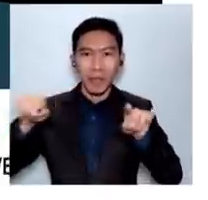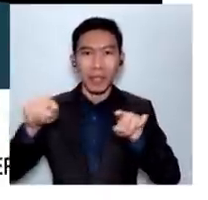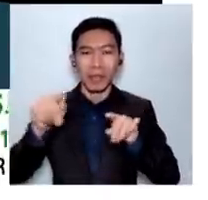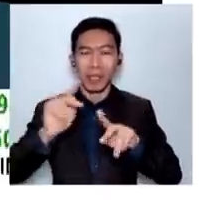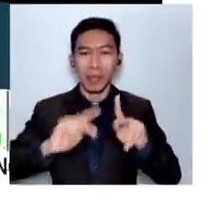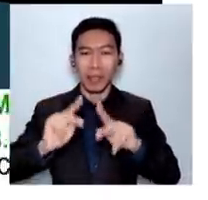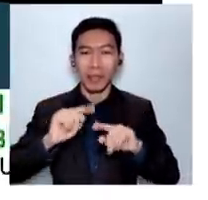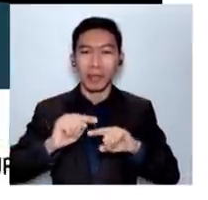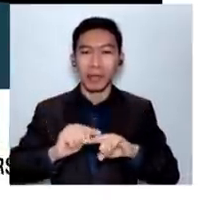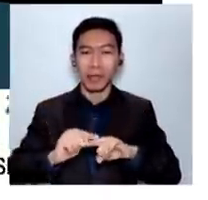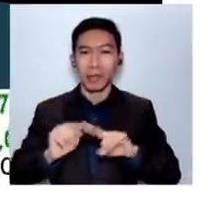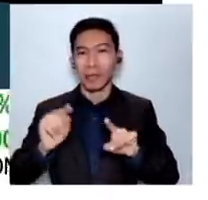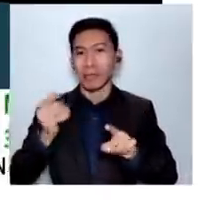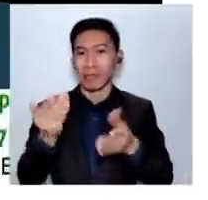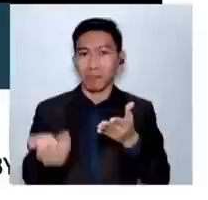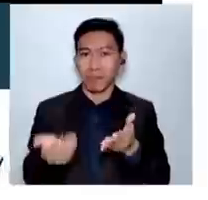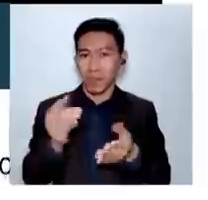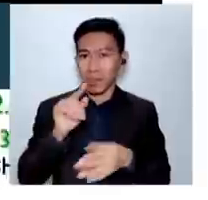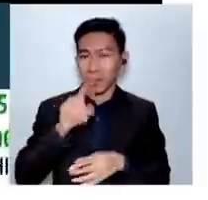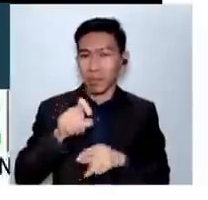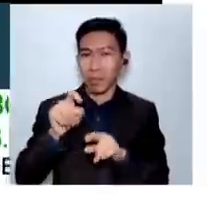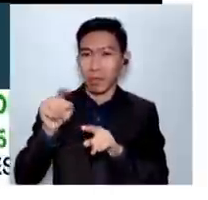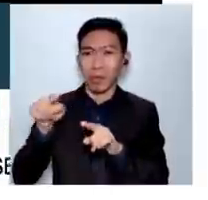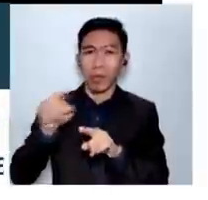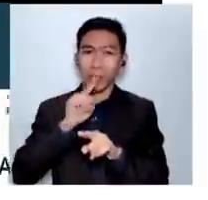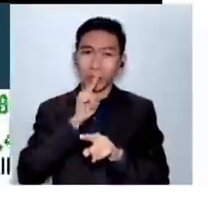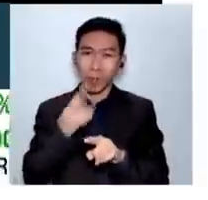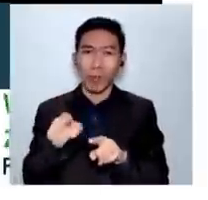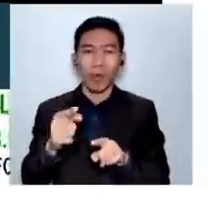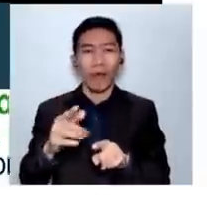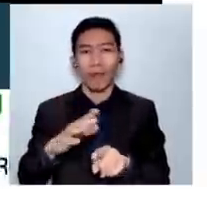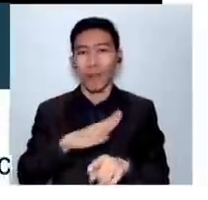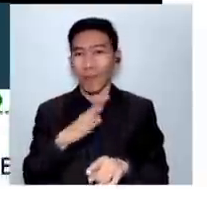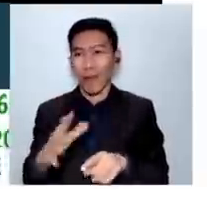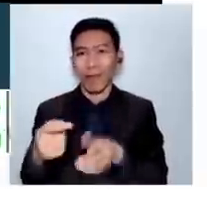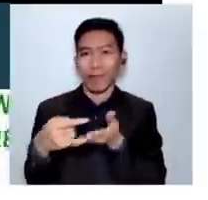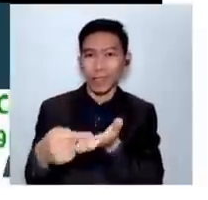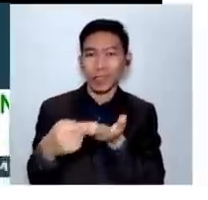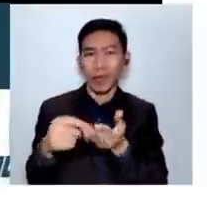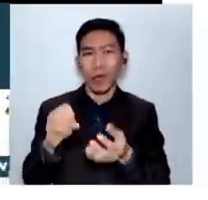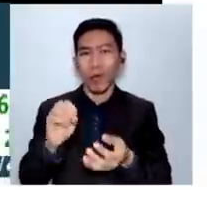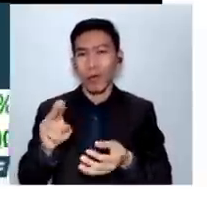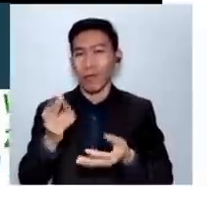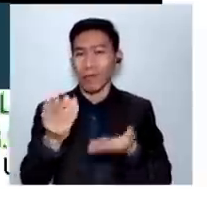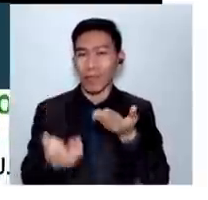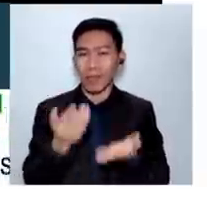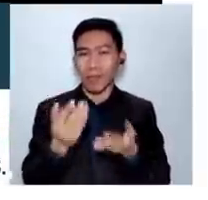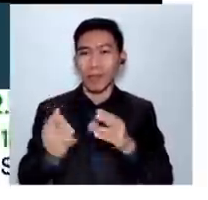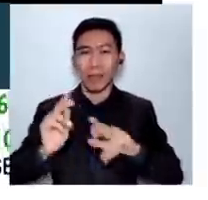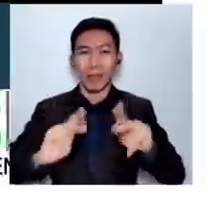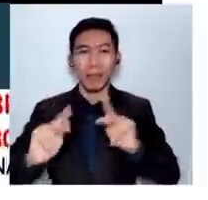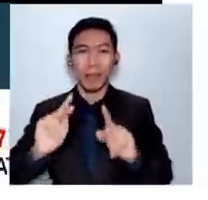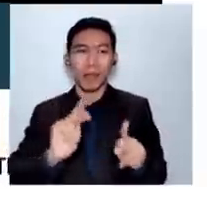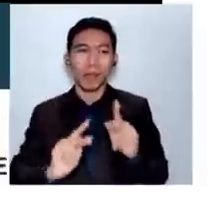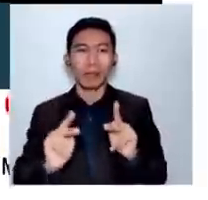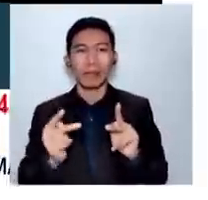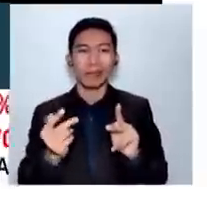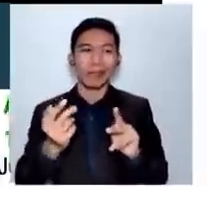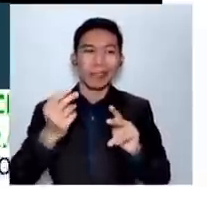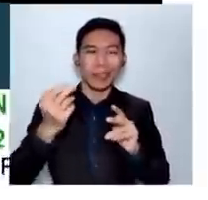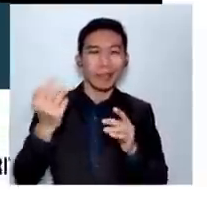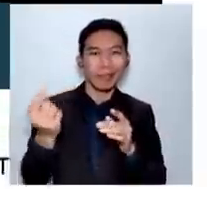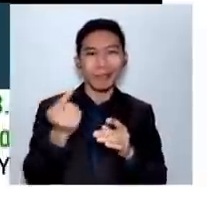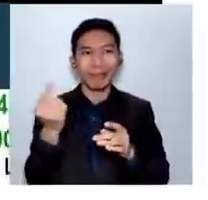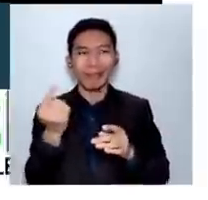were these authorized emissaries? Were these authorized talks? So maybe people were just taking the initiative to explore